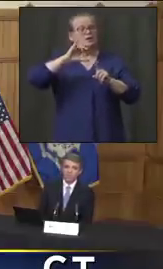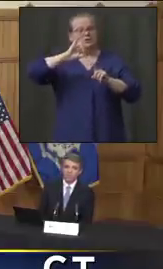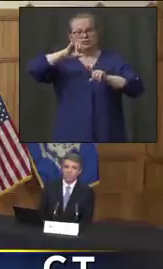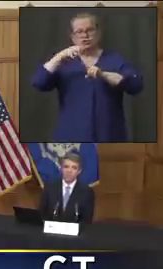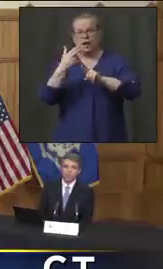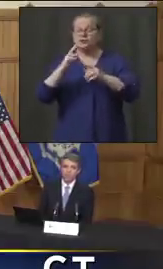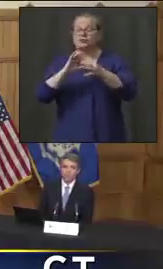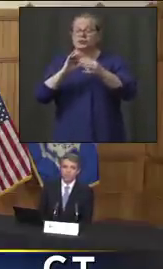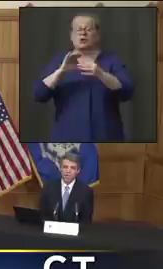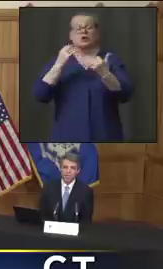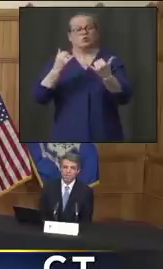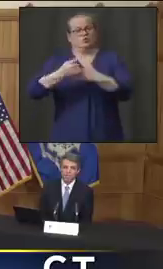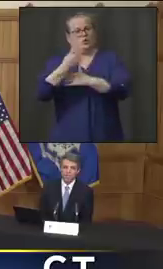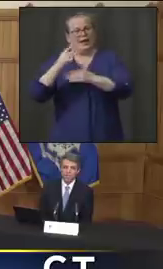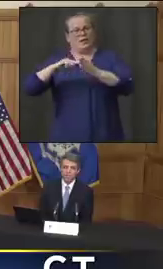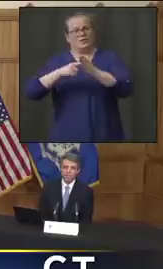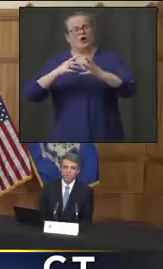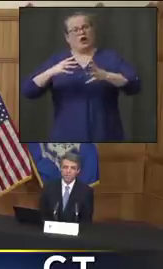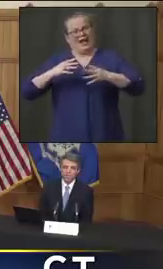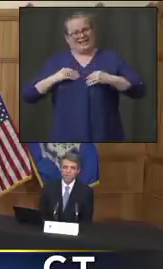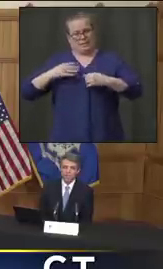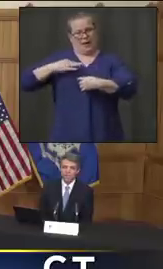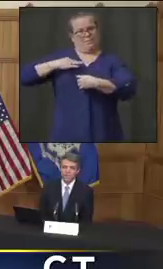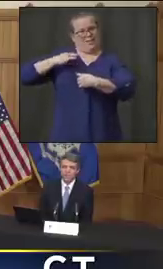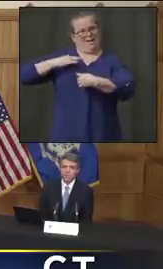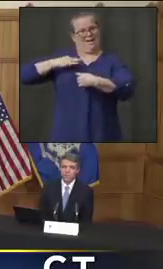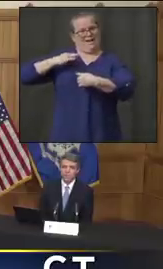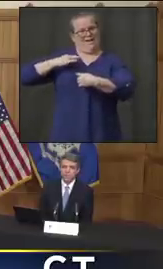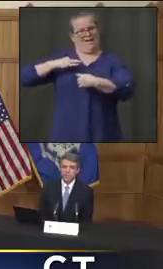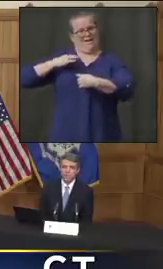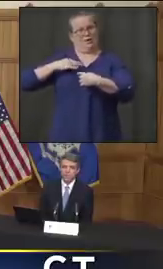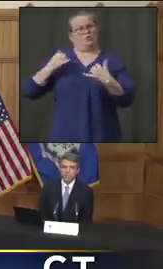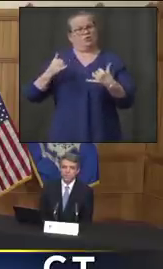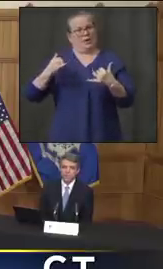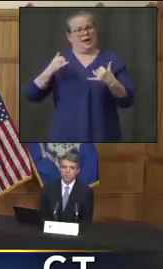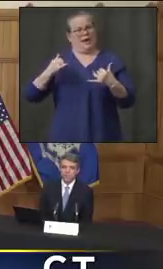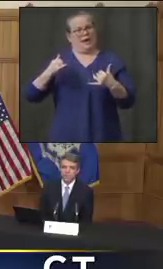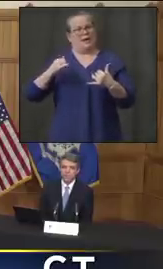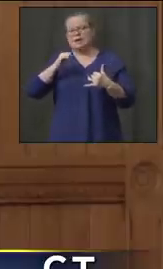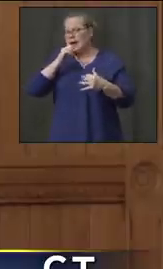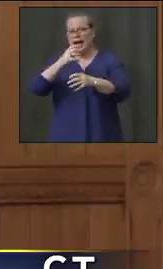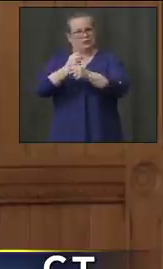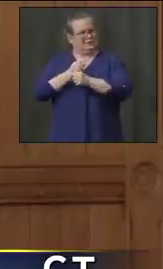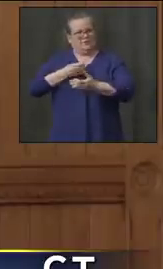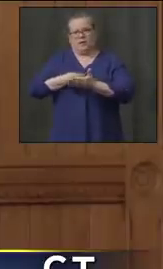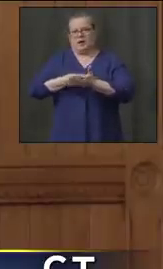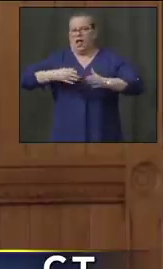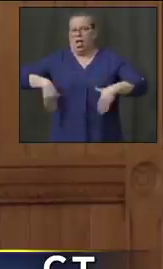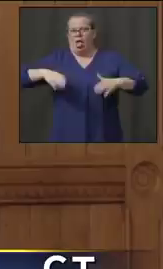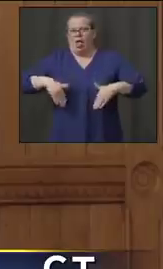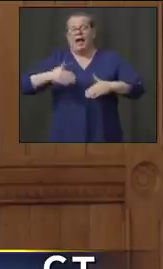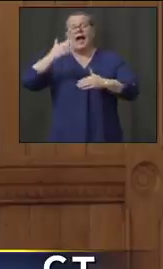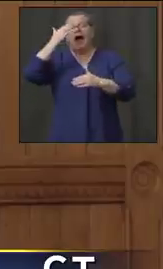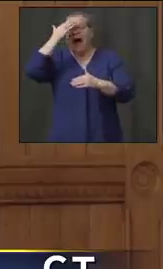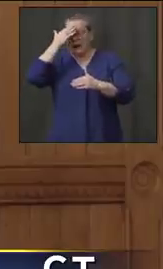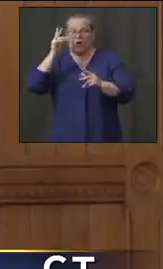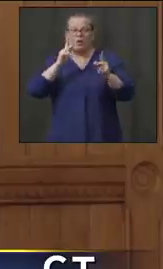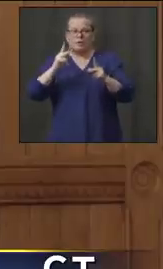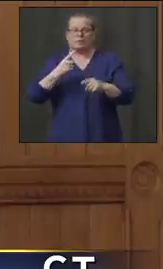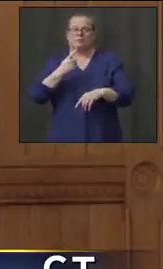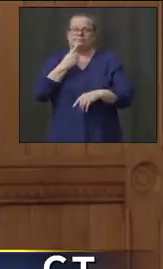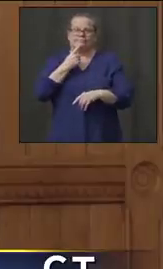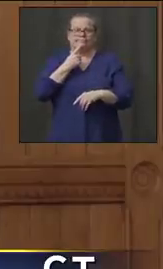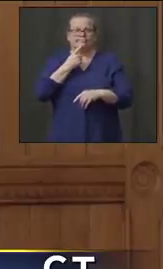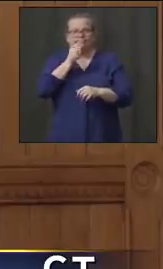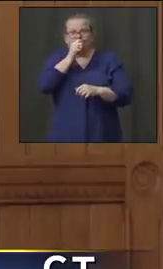accepting applications. And I know that's still disappointing. If someone's been waiting all this time, they've been unemployed since this started,